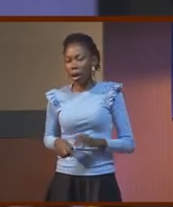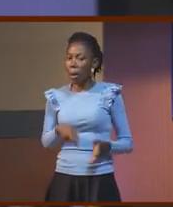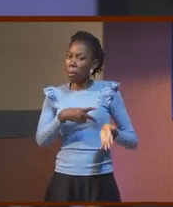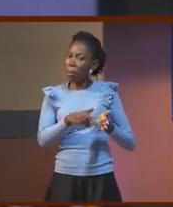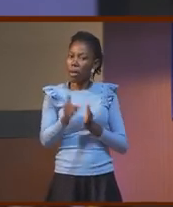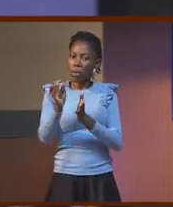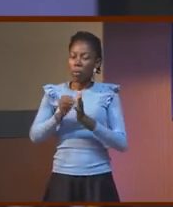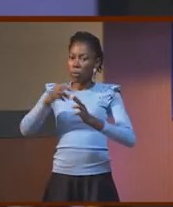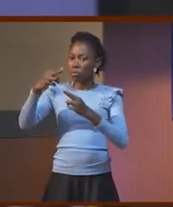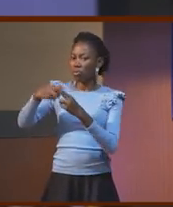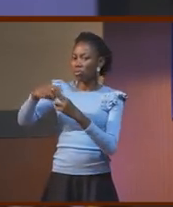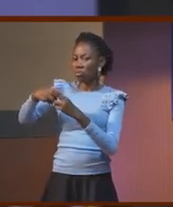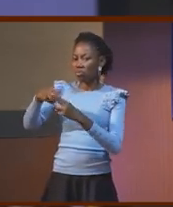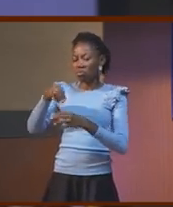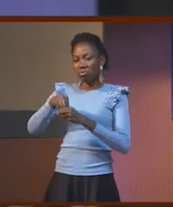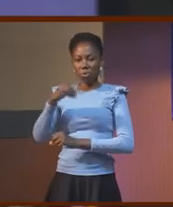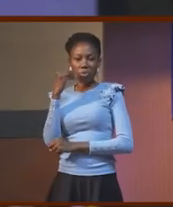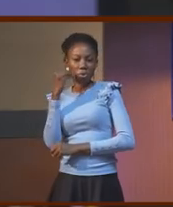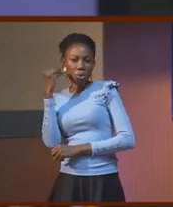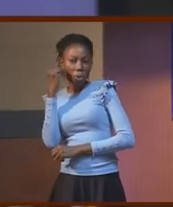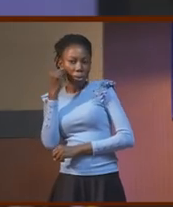were living. And then